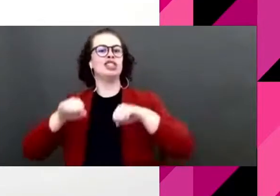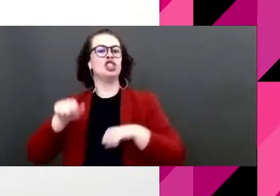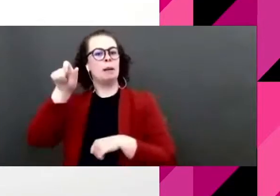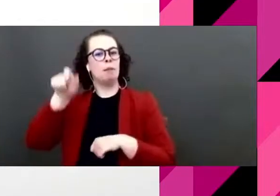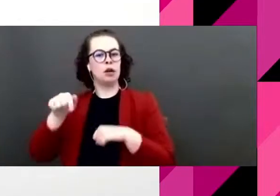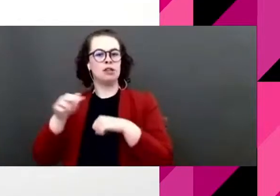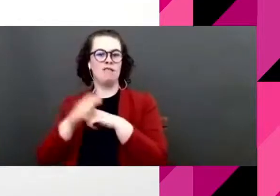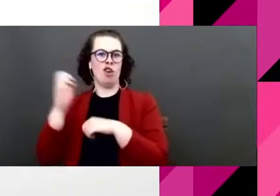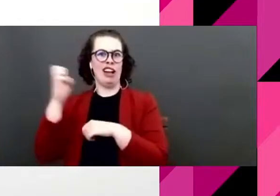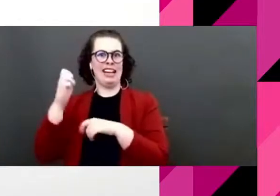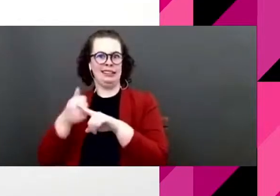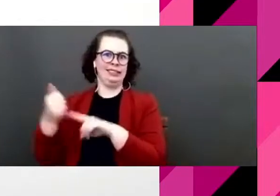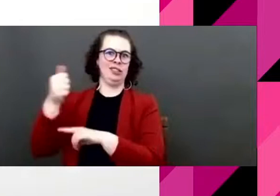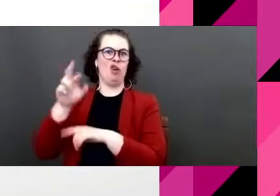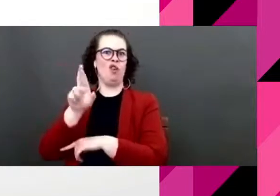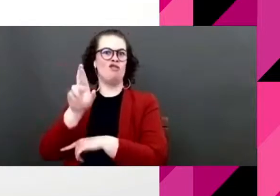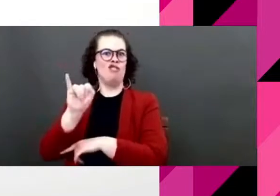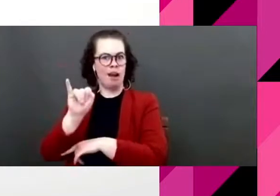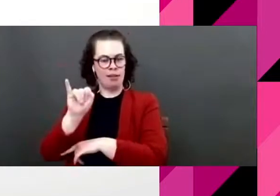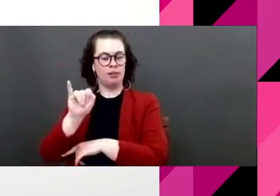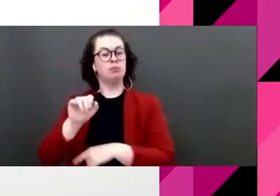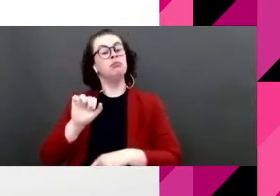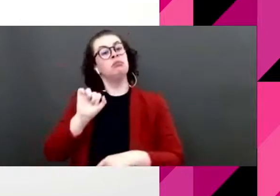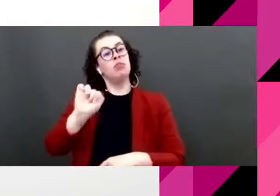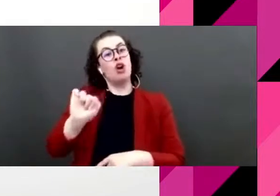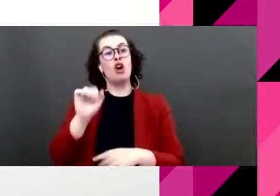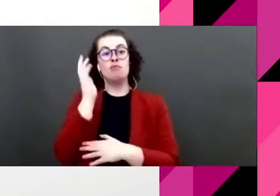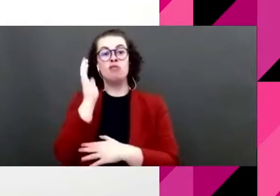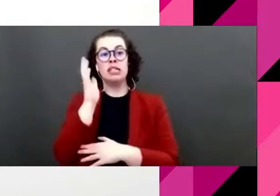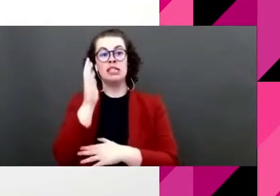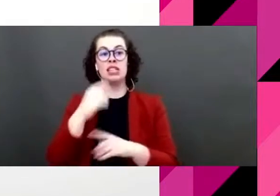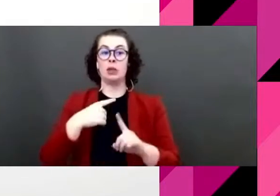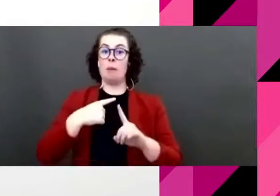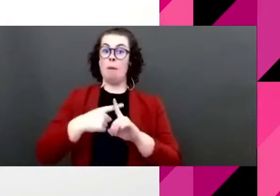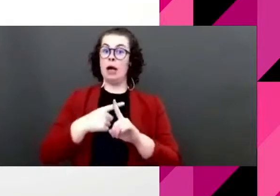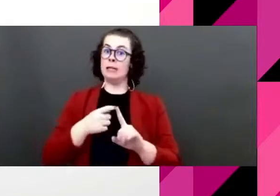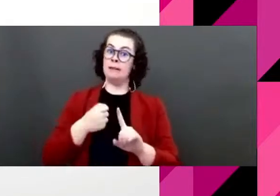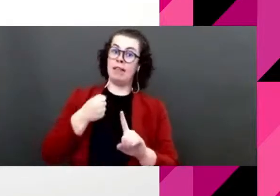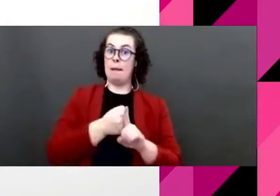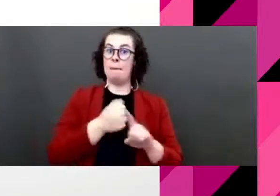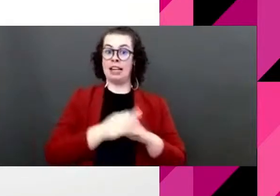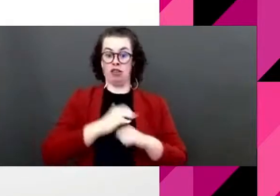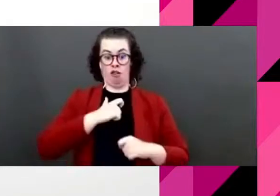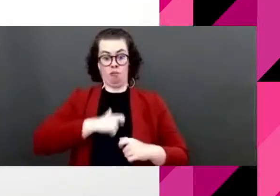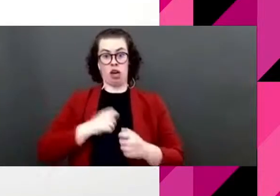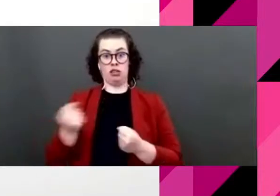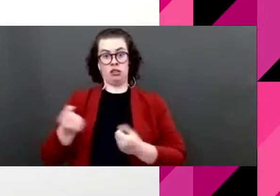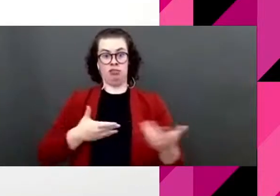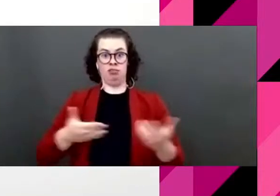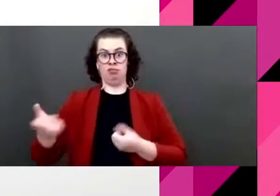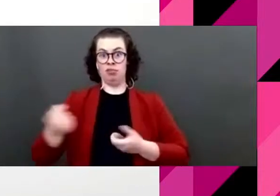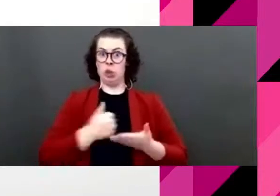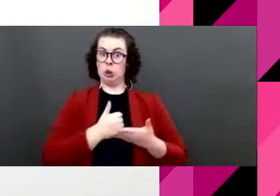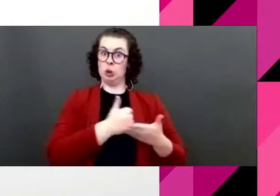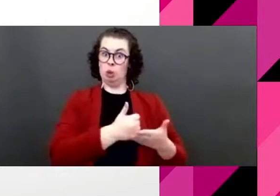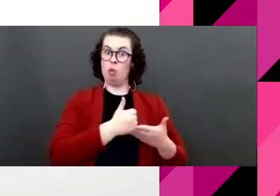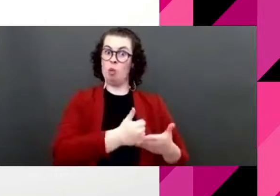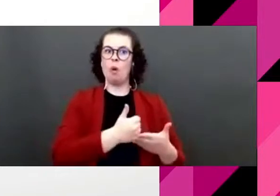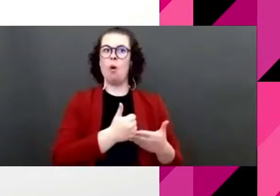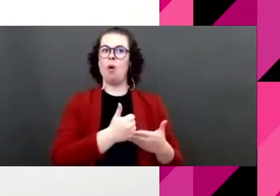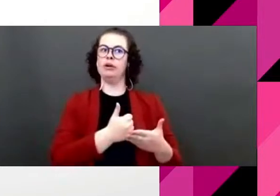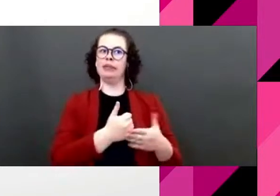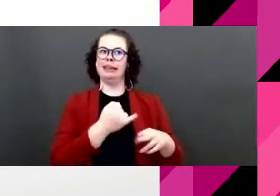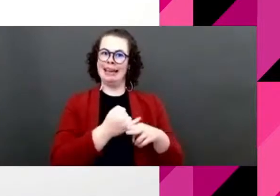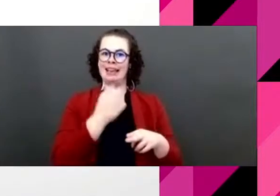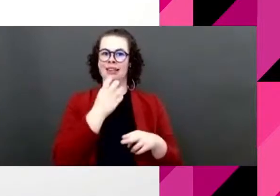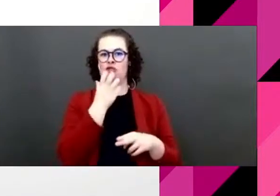contribution is The Positive Impact of Intermediaries in the Criminal Justice System. And as you heard this morning, the subject is a topical one in the